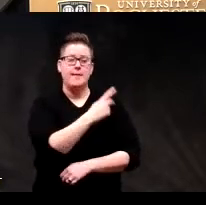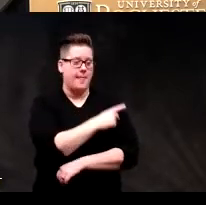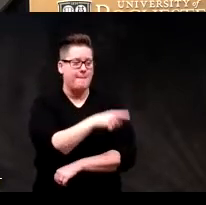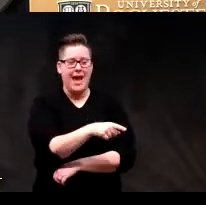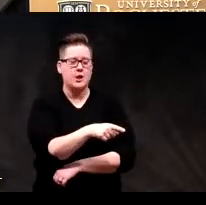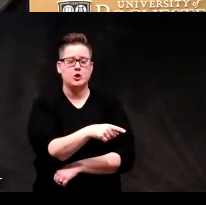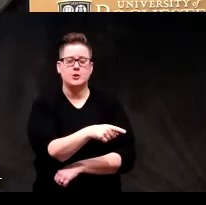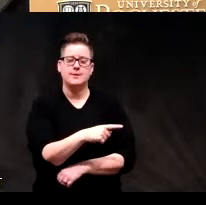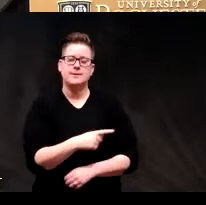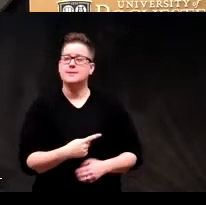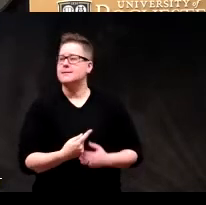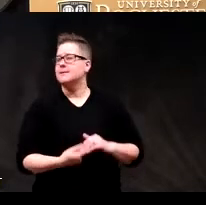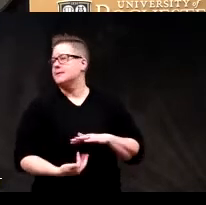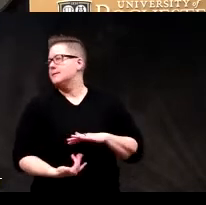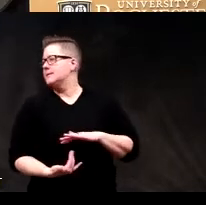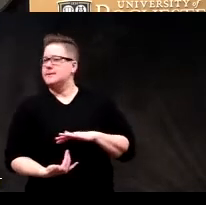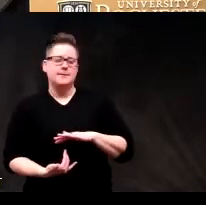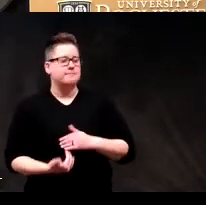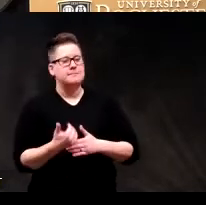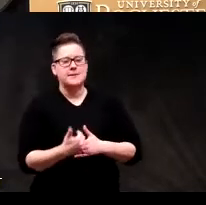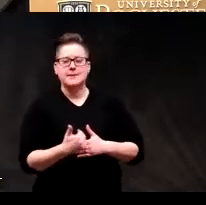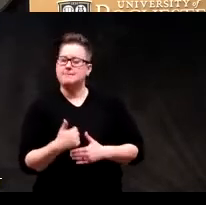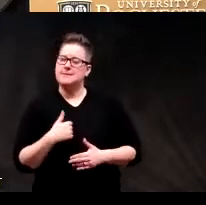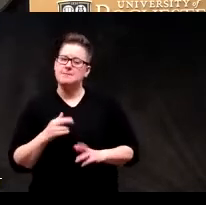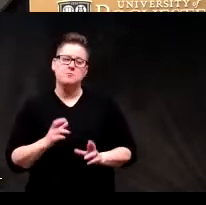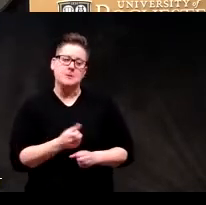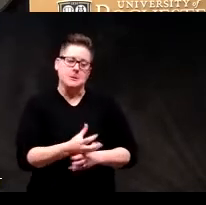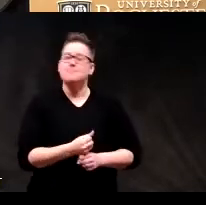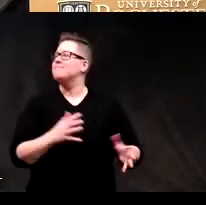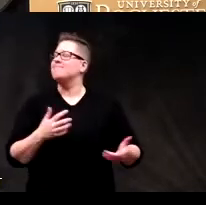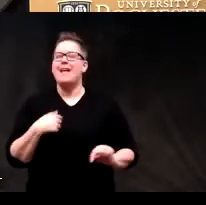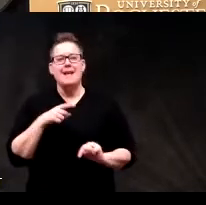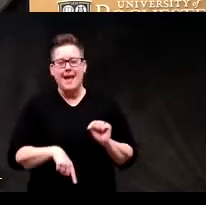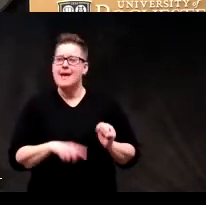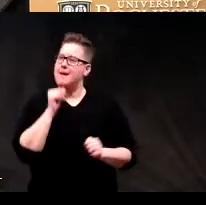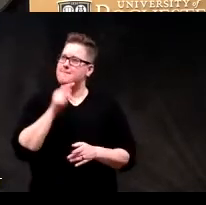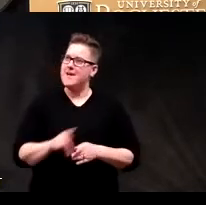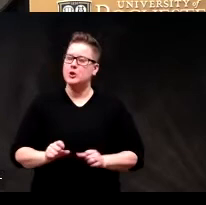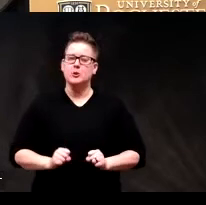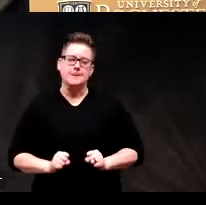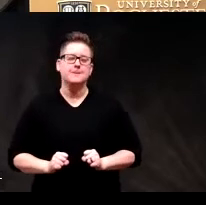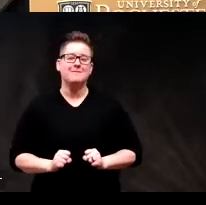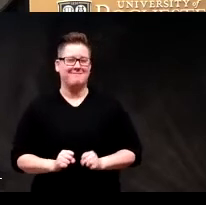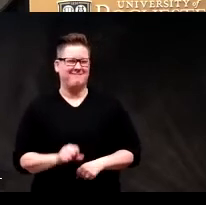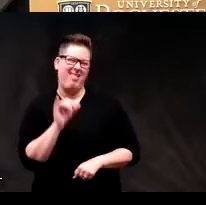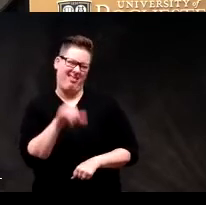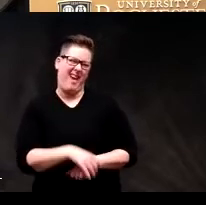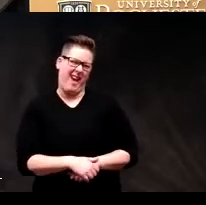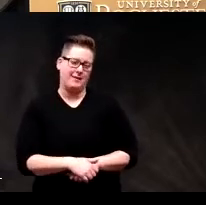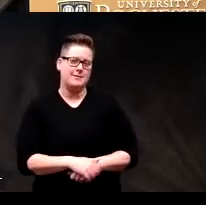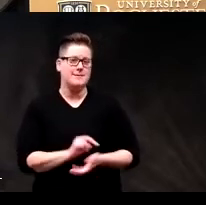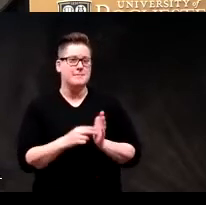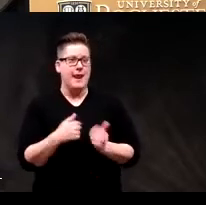I mean, you are just ready to go off, but you can't because it's unprofessional. So you're